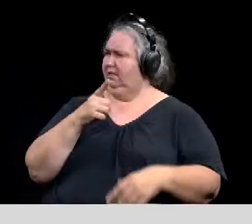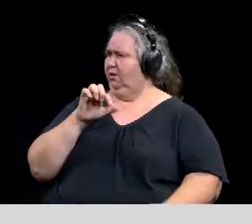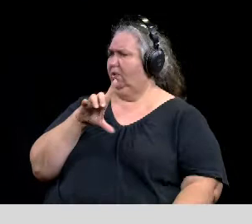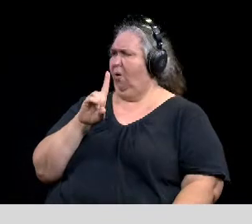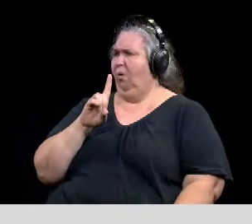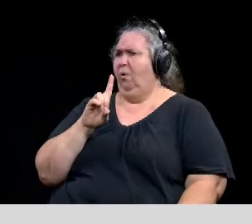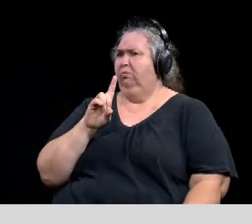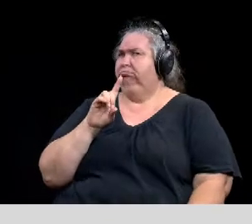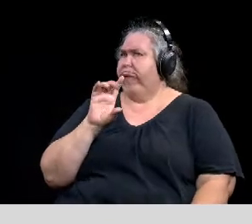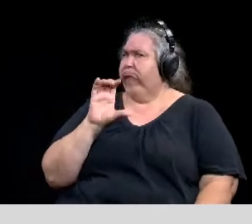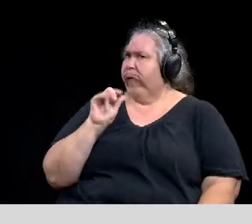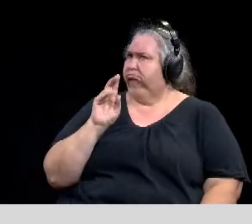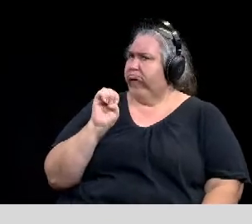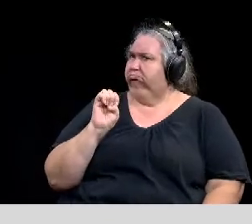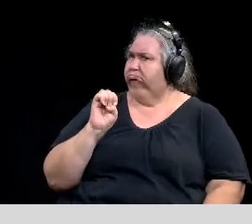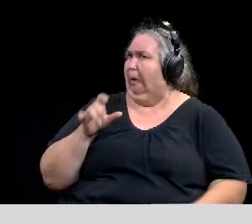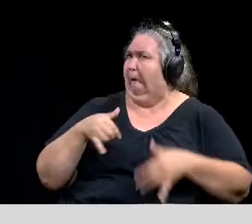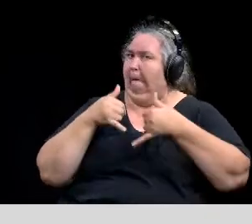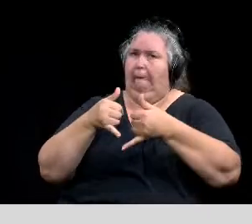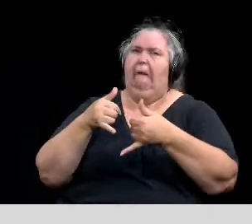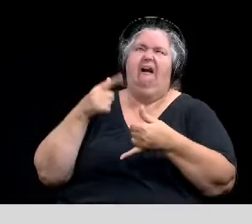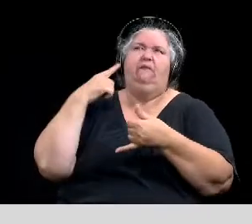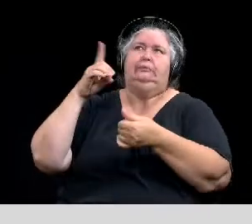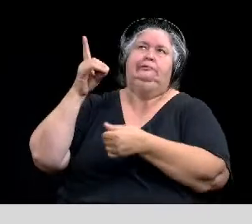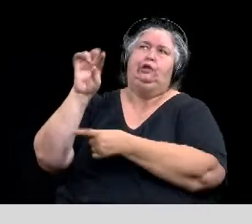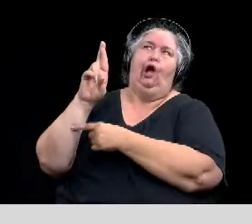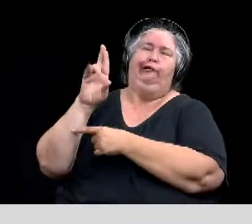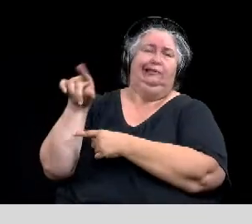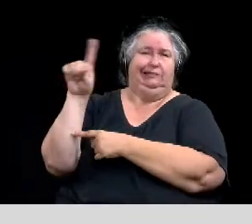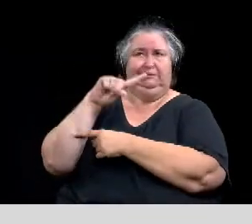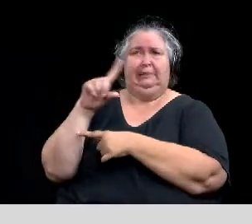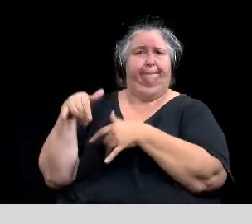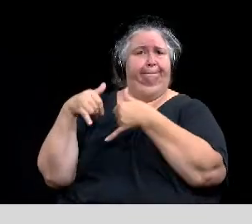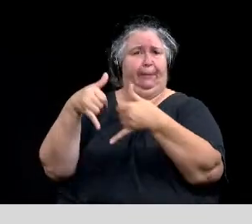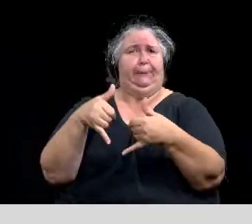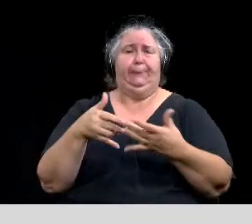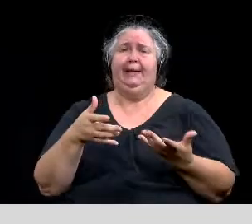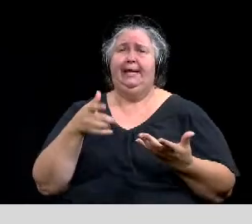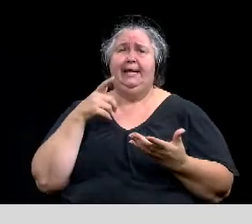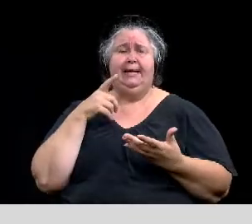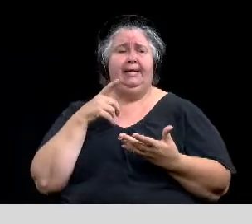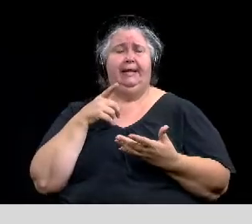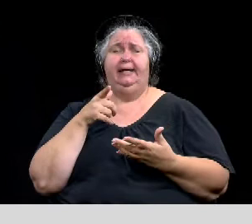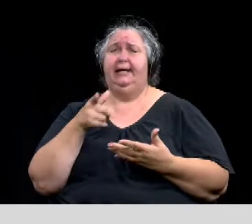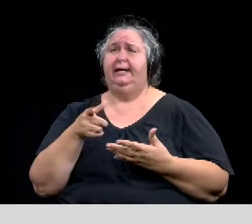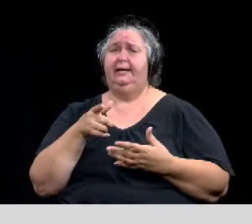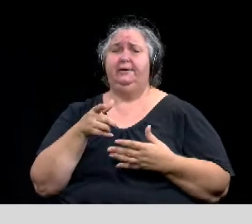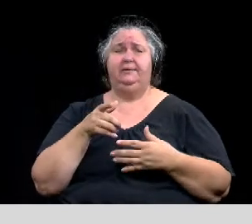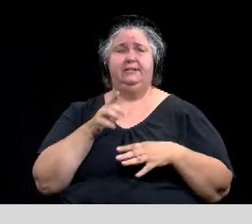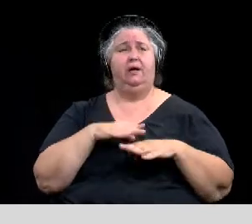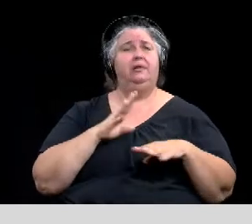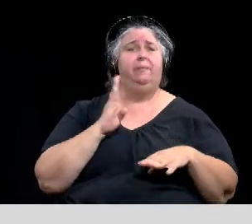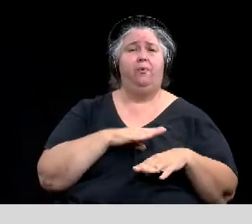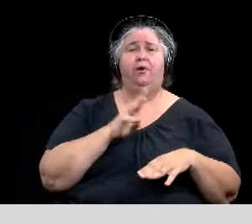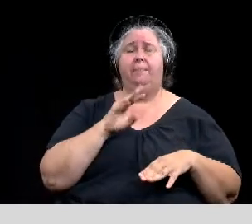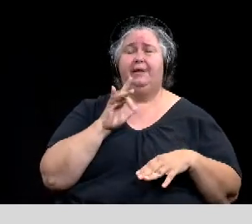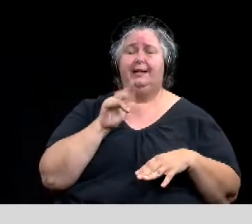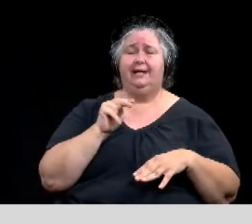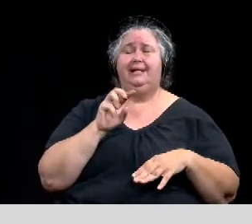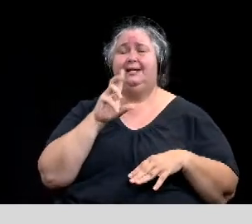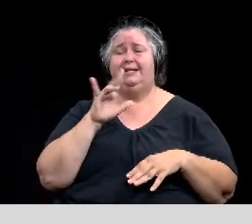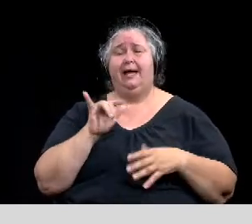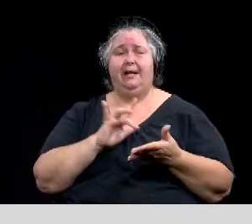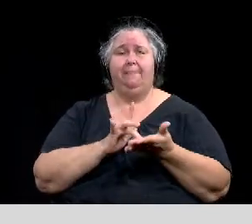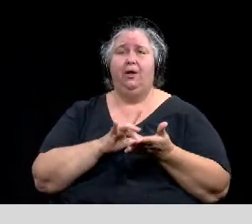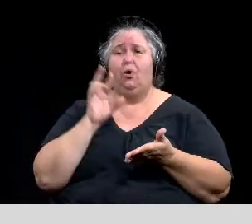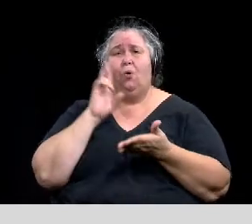was past board member of one of our boards, the Mclennan County Medical Education and Research Foundation Board, the